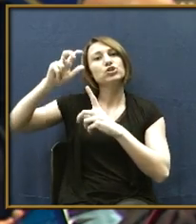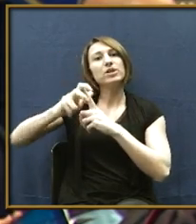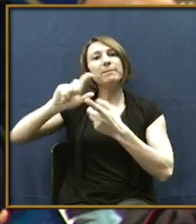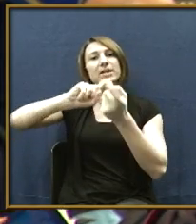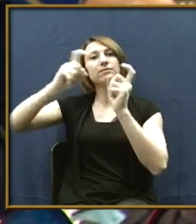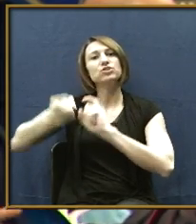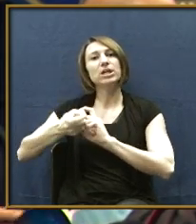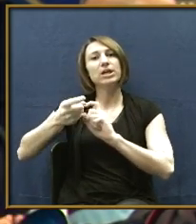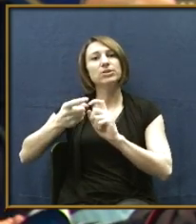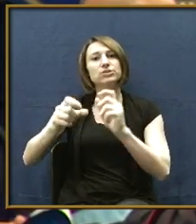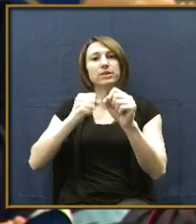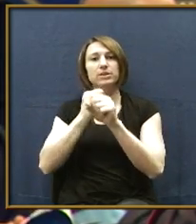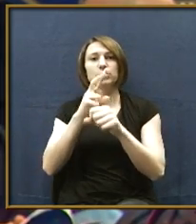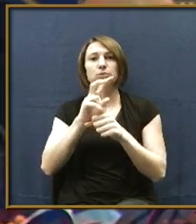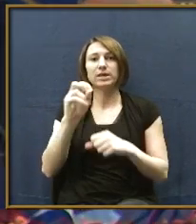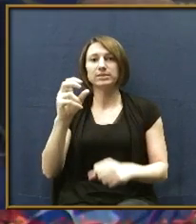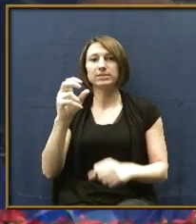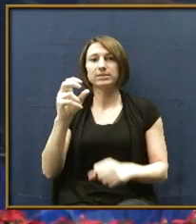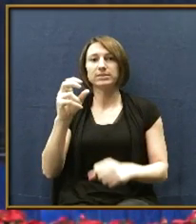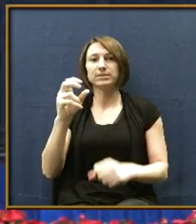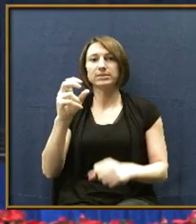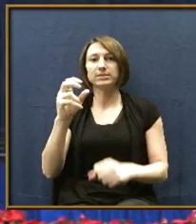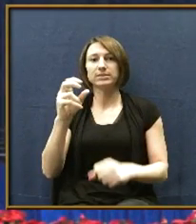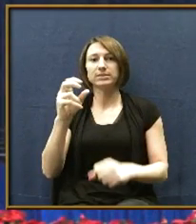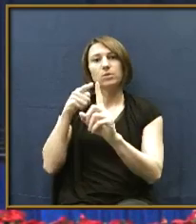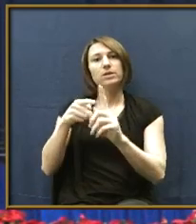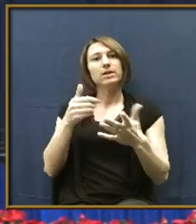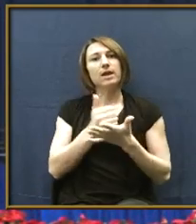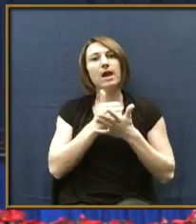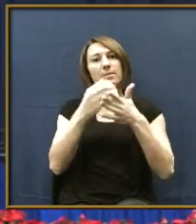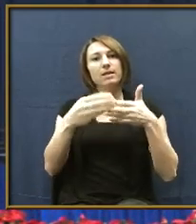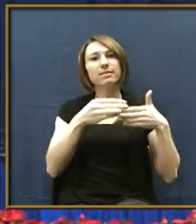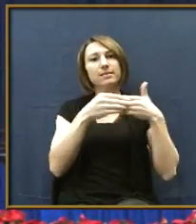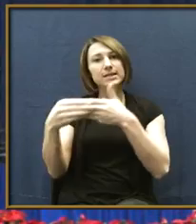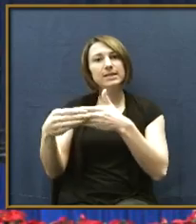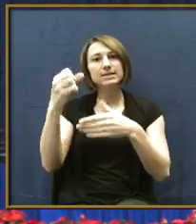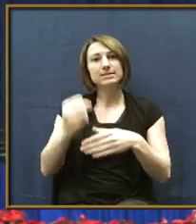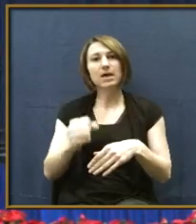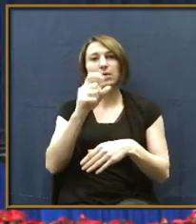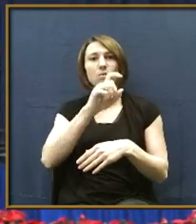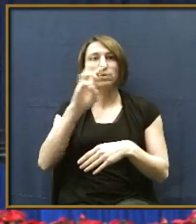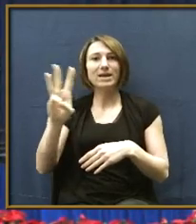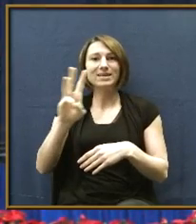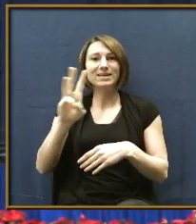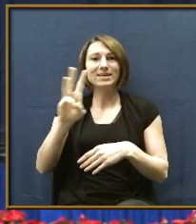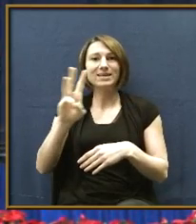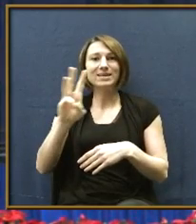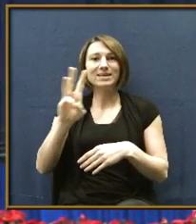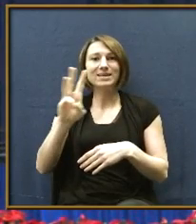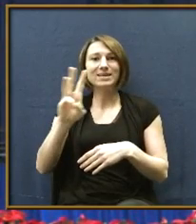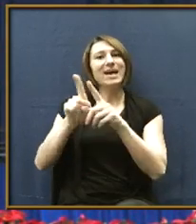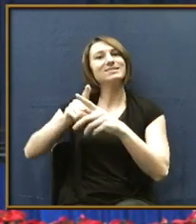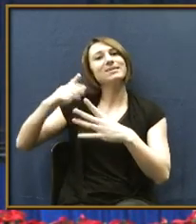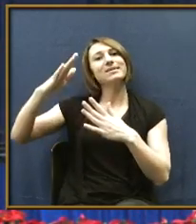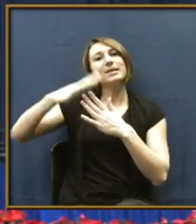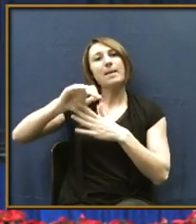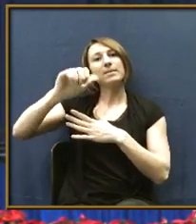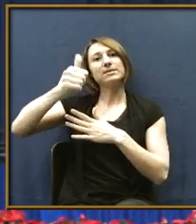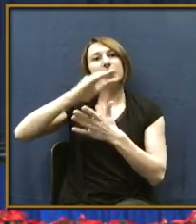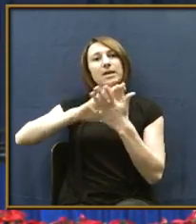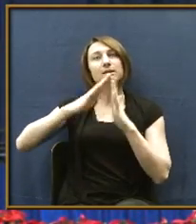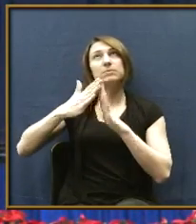2011. And he helped lead Southwest recognition as a top 10 community college